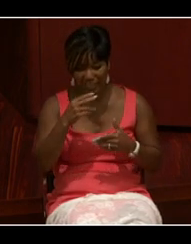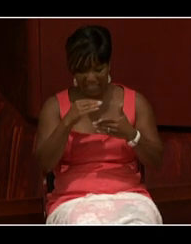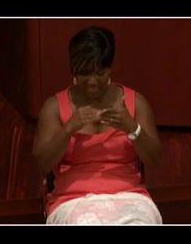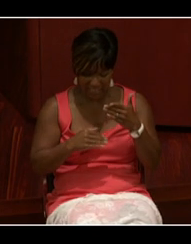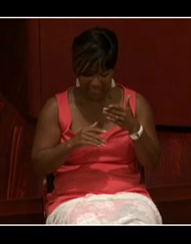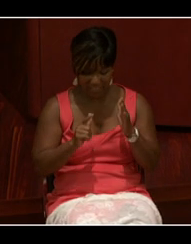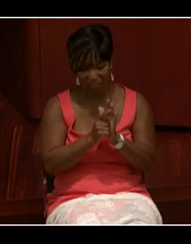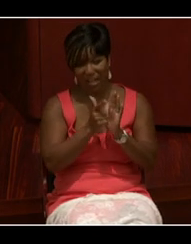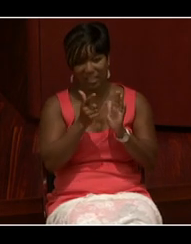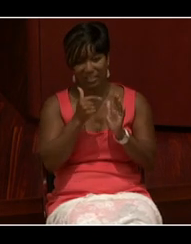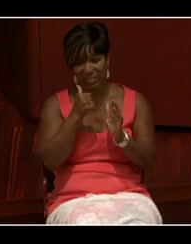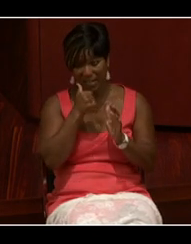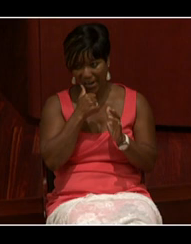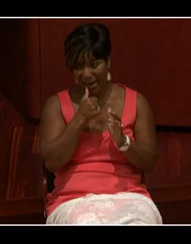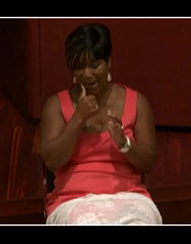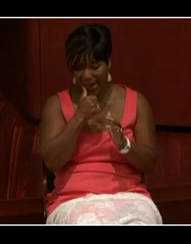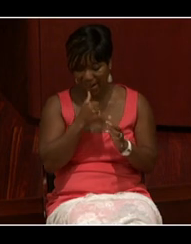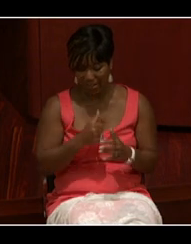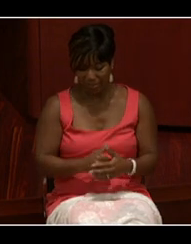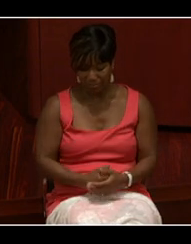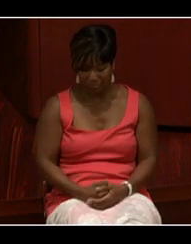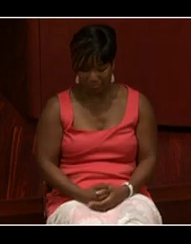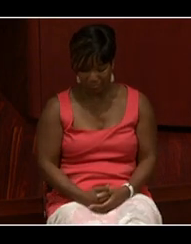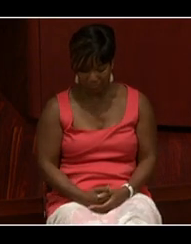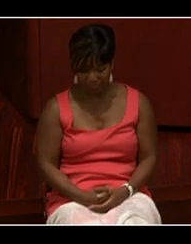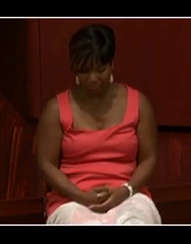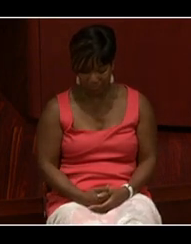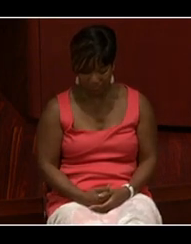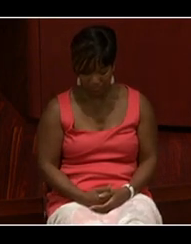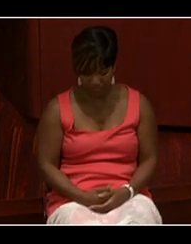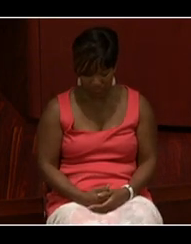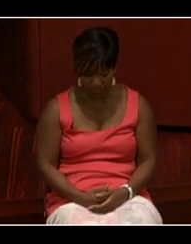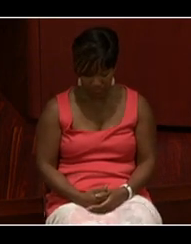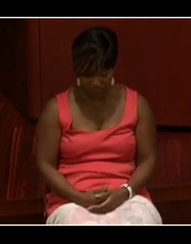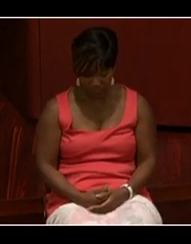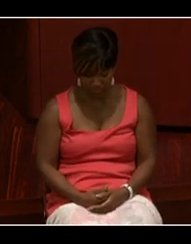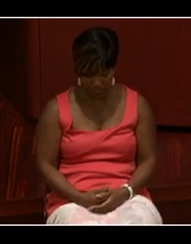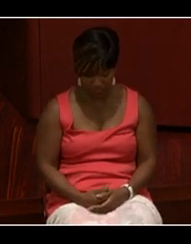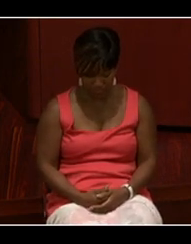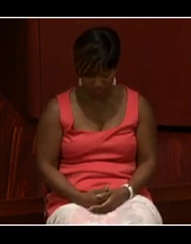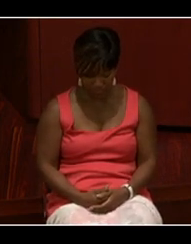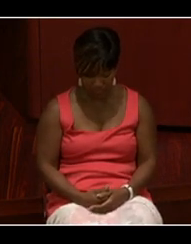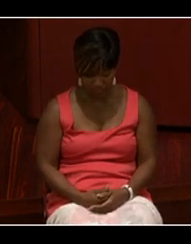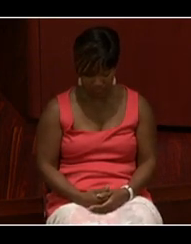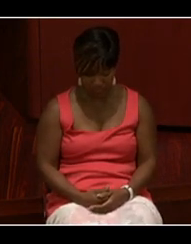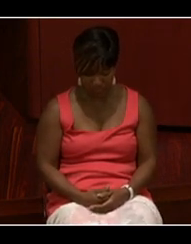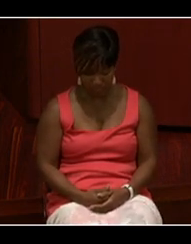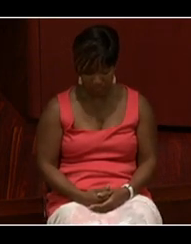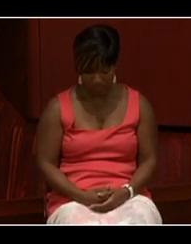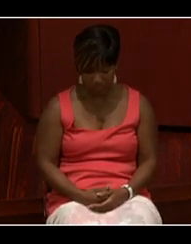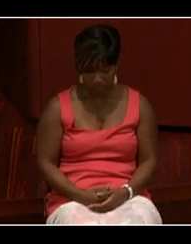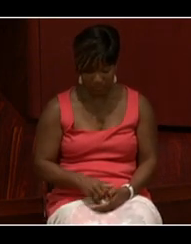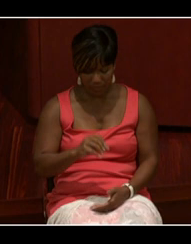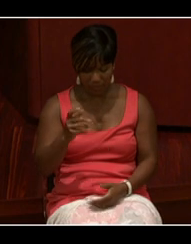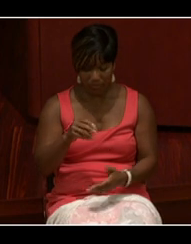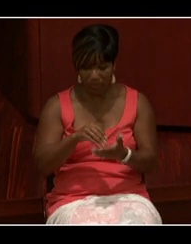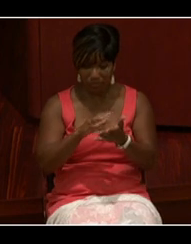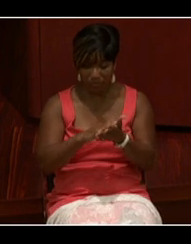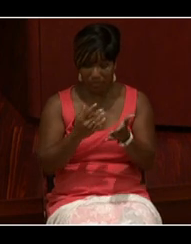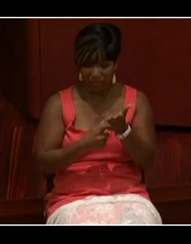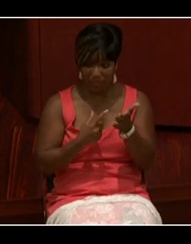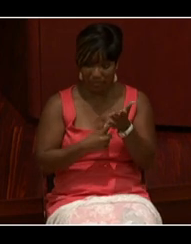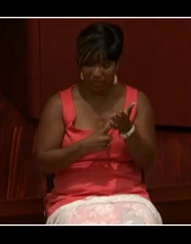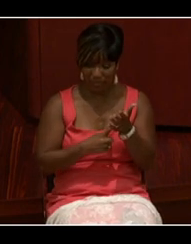A Another record we will talk about is a personal data